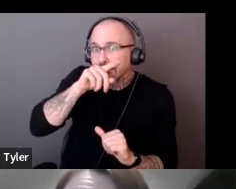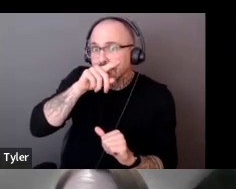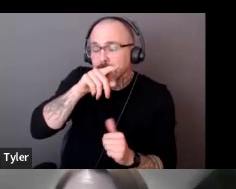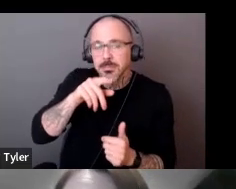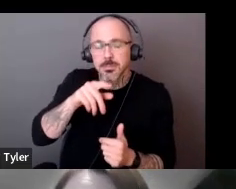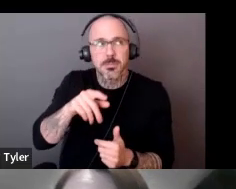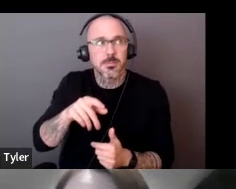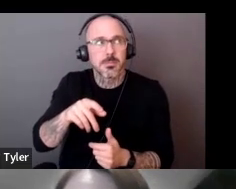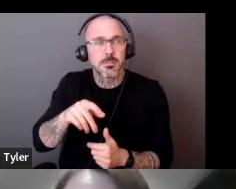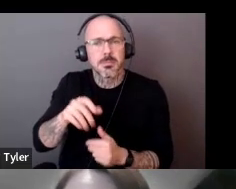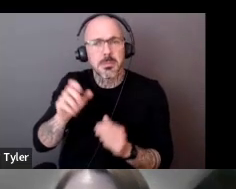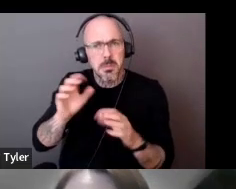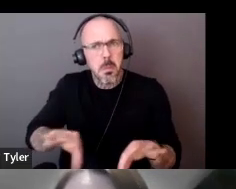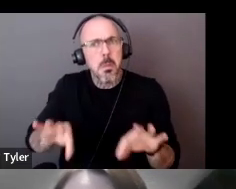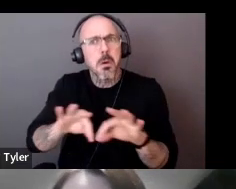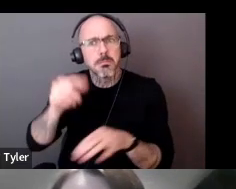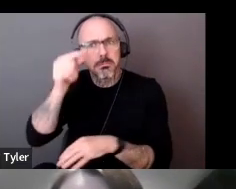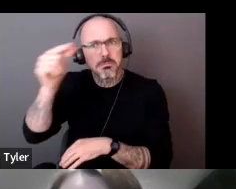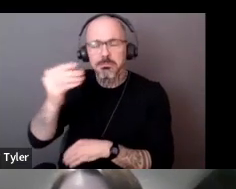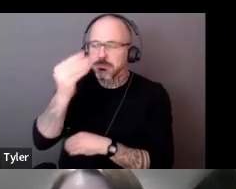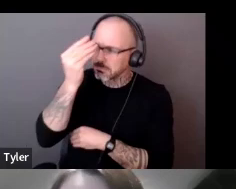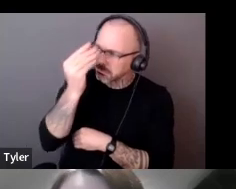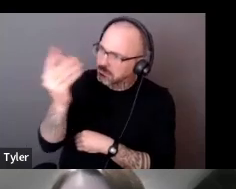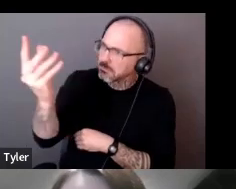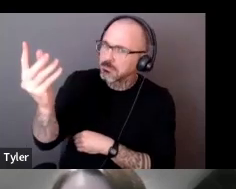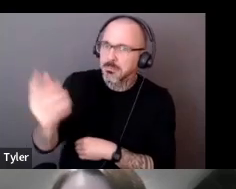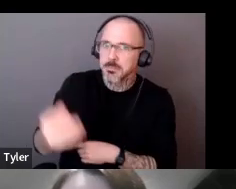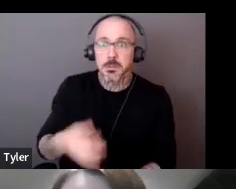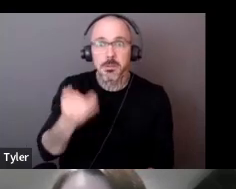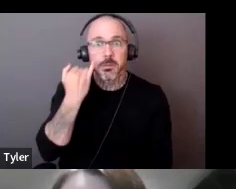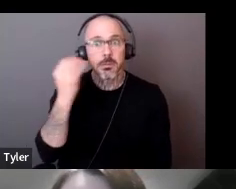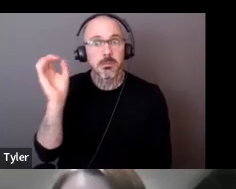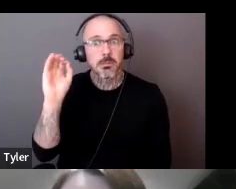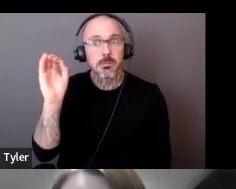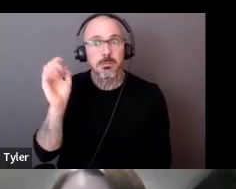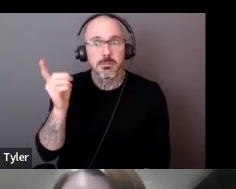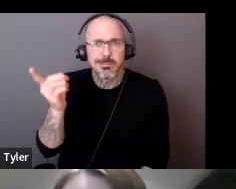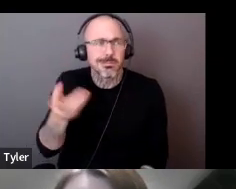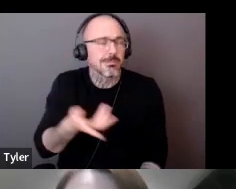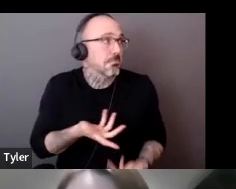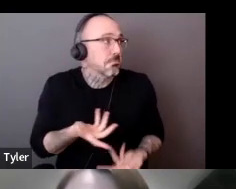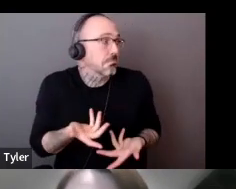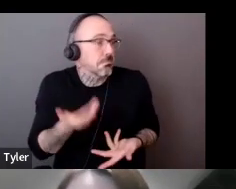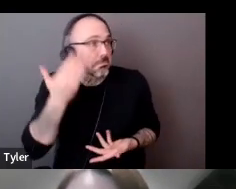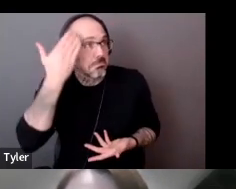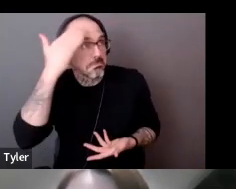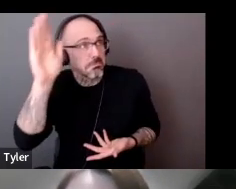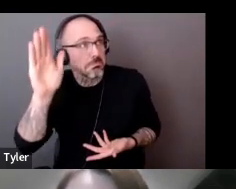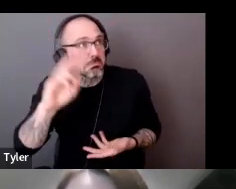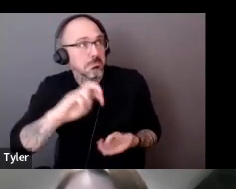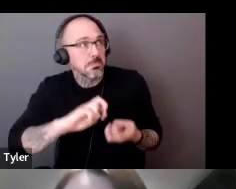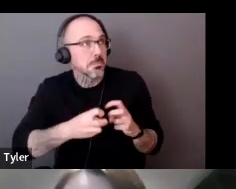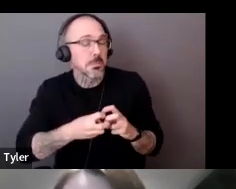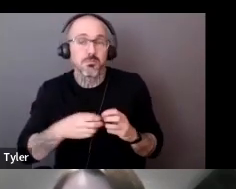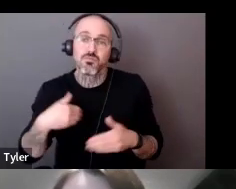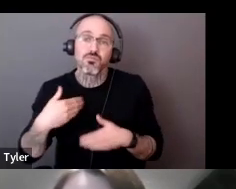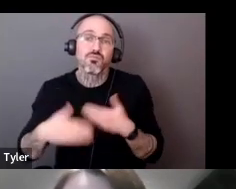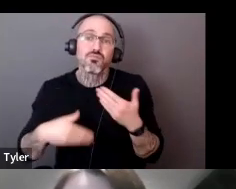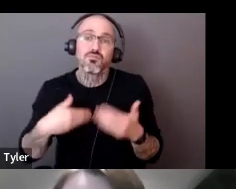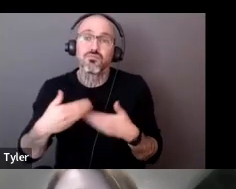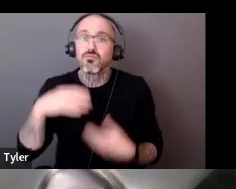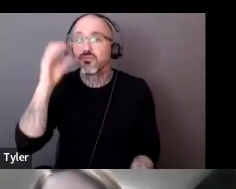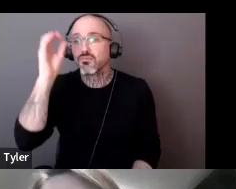other people, how will they know when something needs to be fixed? If it's not us, then who